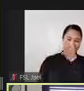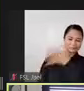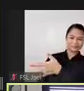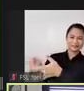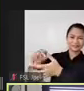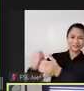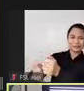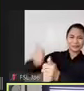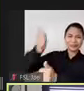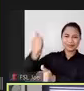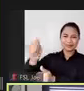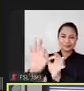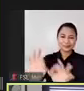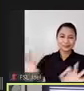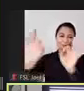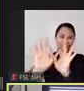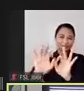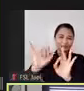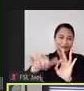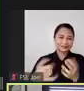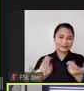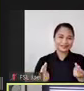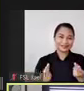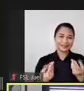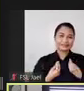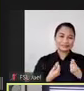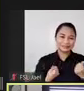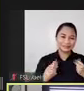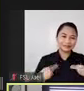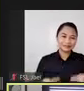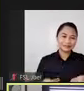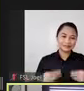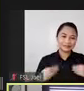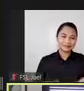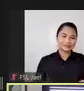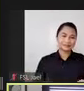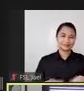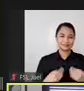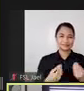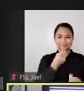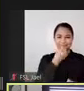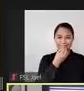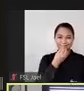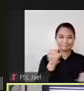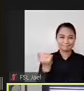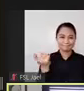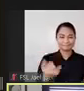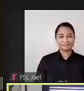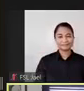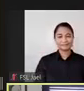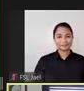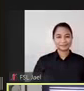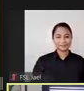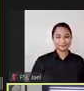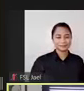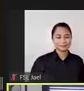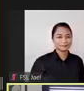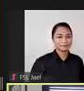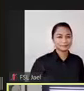if a chain is only as strong as its weakest link, where is the